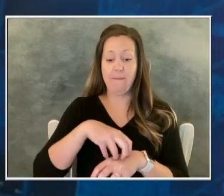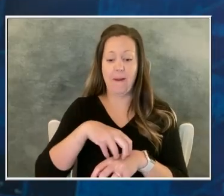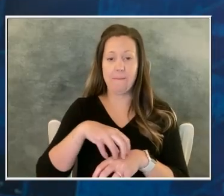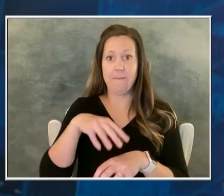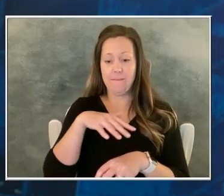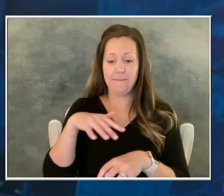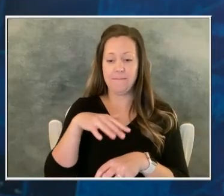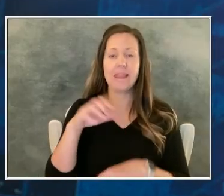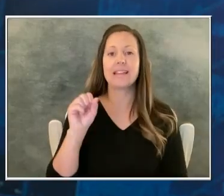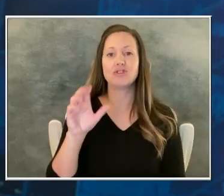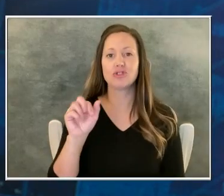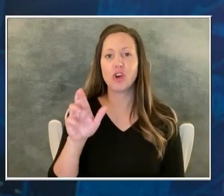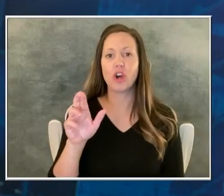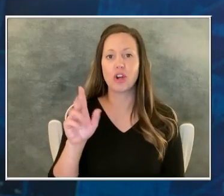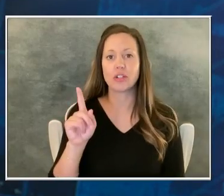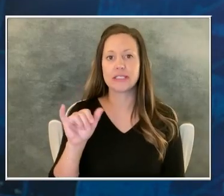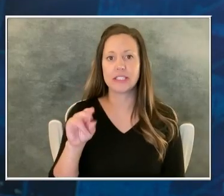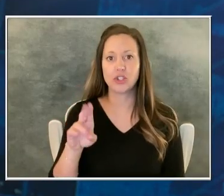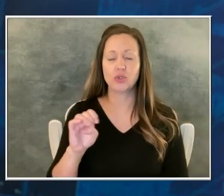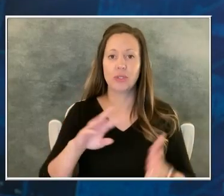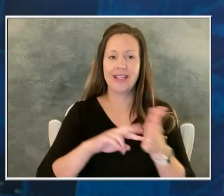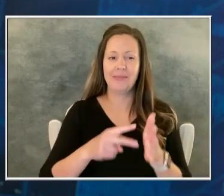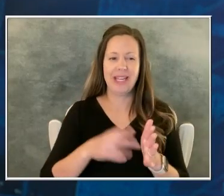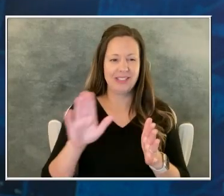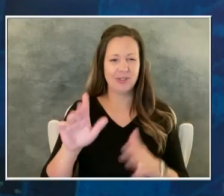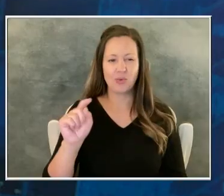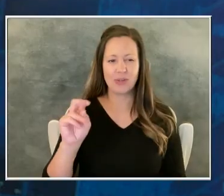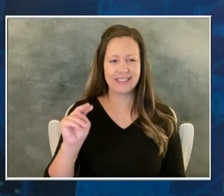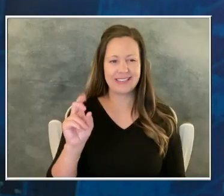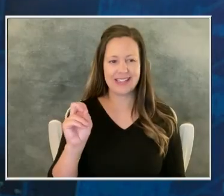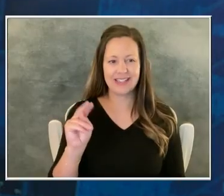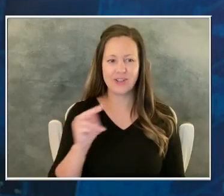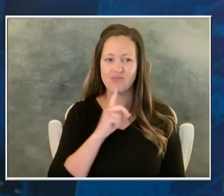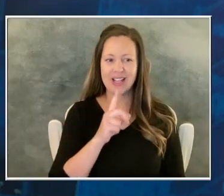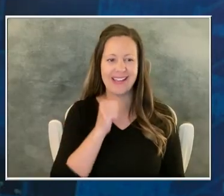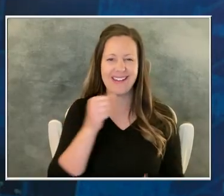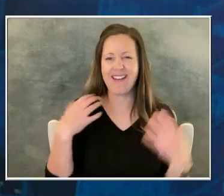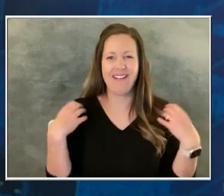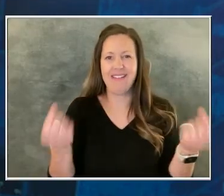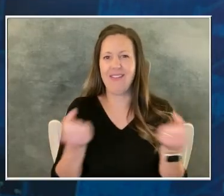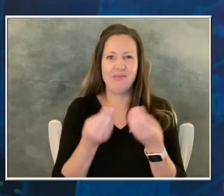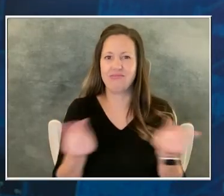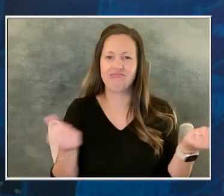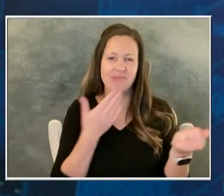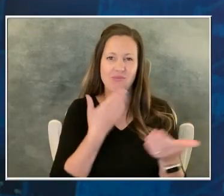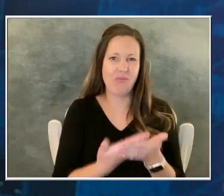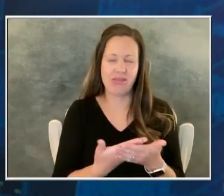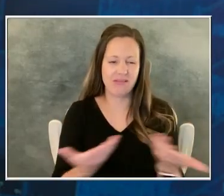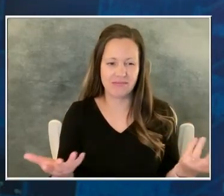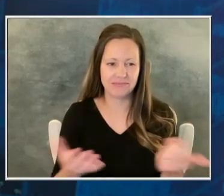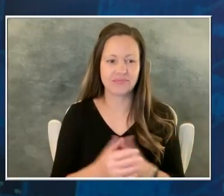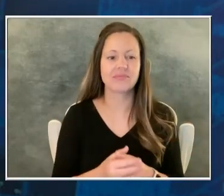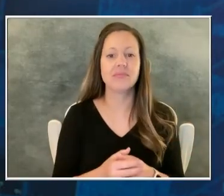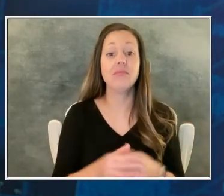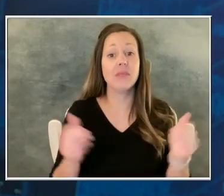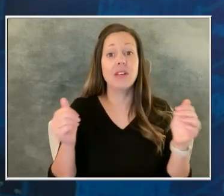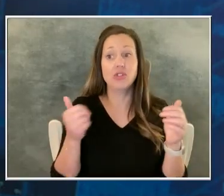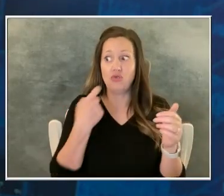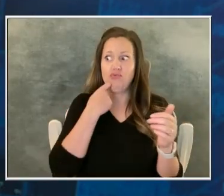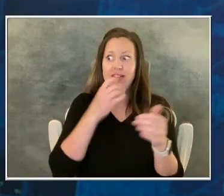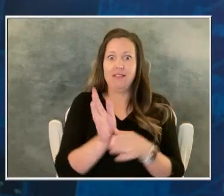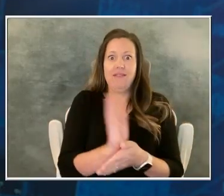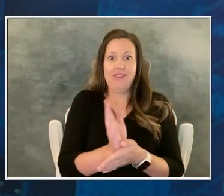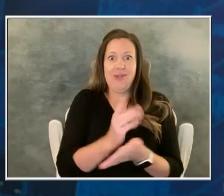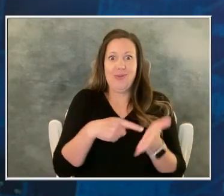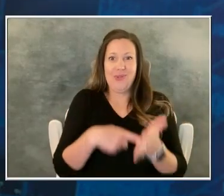doesn't really allow your tendon to heal well. So with that procedure, what we do is we go and break up that scar tissue. So kind